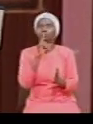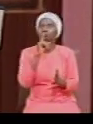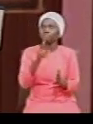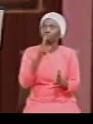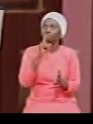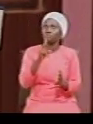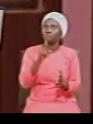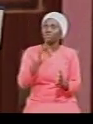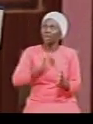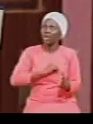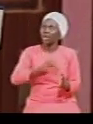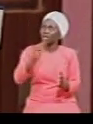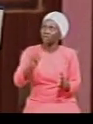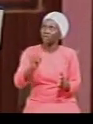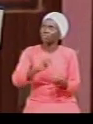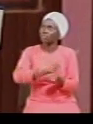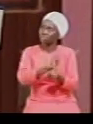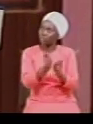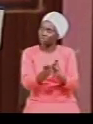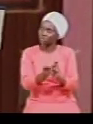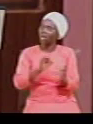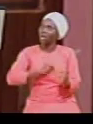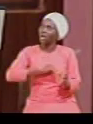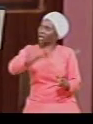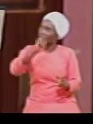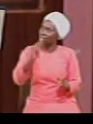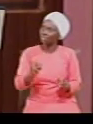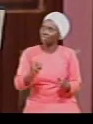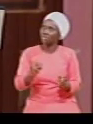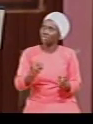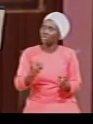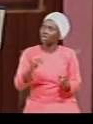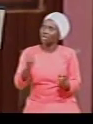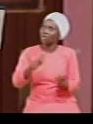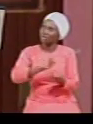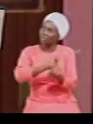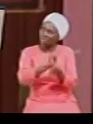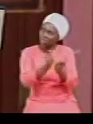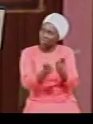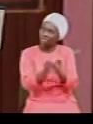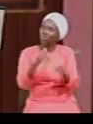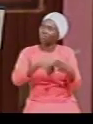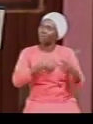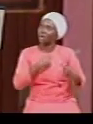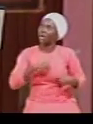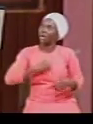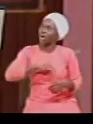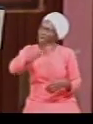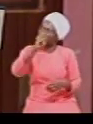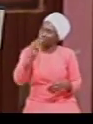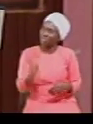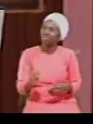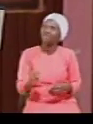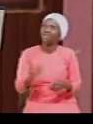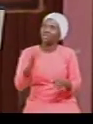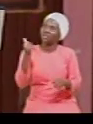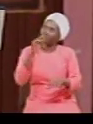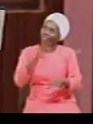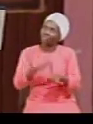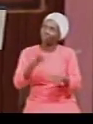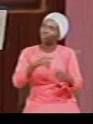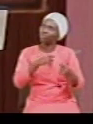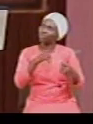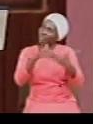I need change. I need transformation. I need a turning around. I need a touch from heaven on